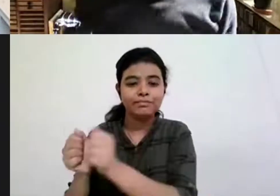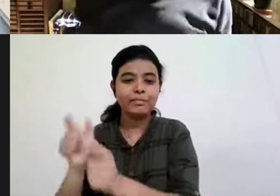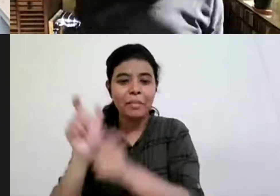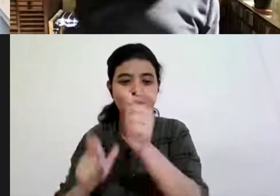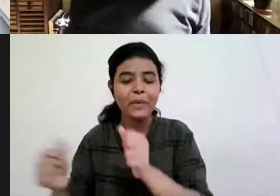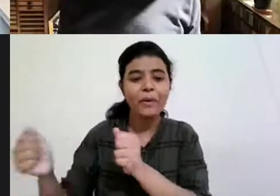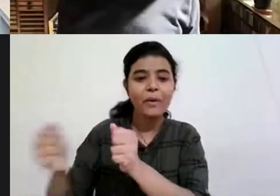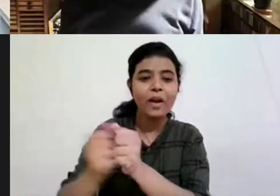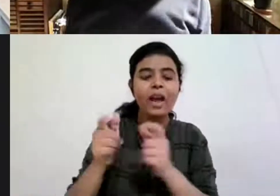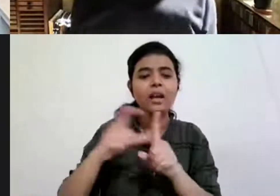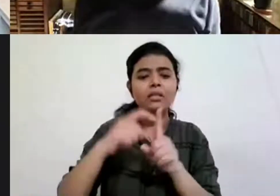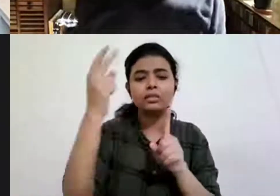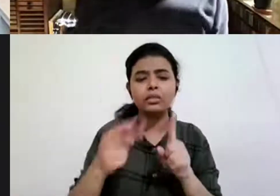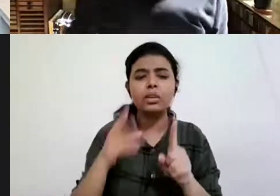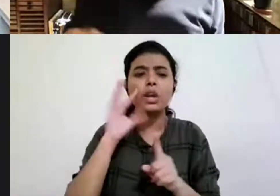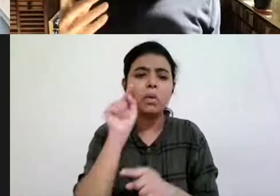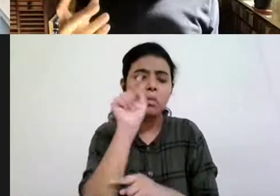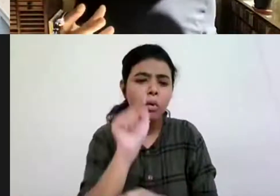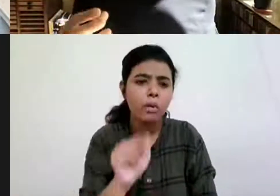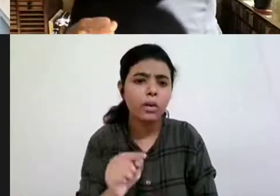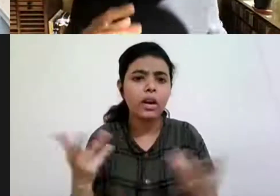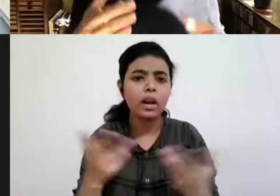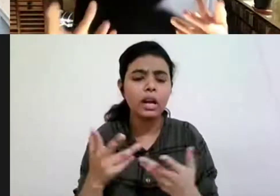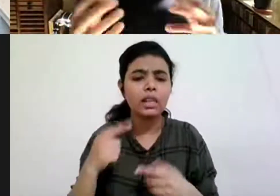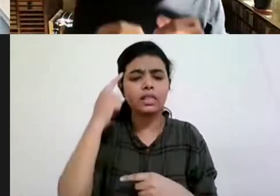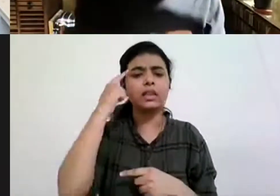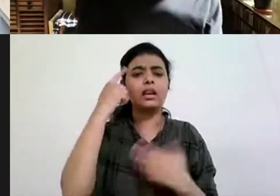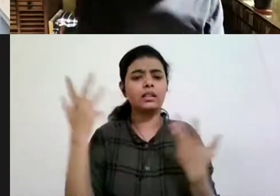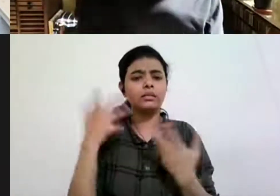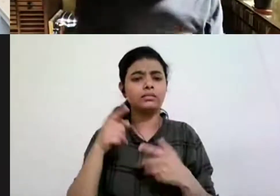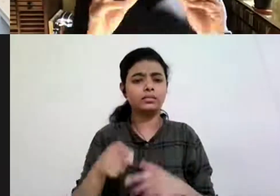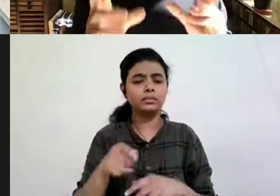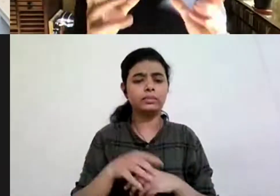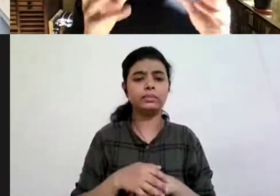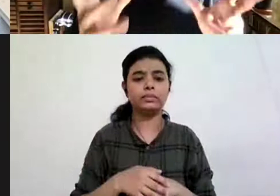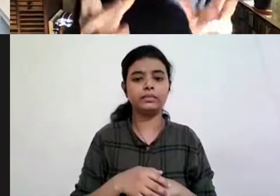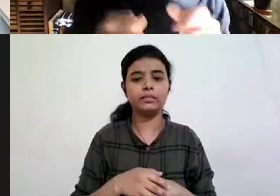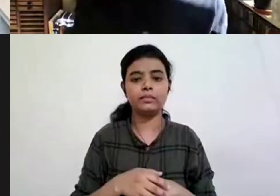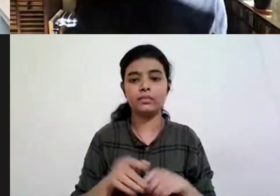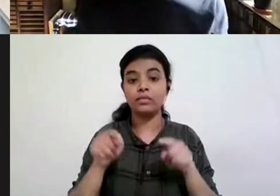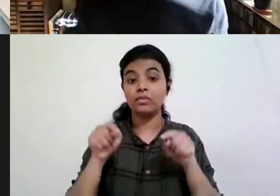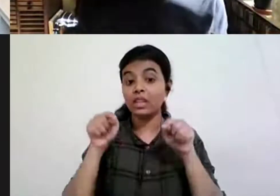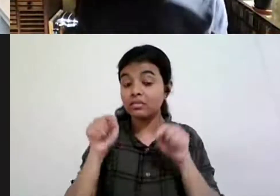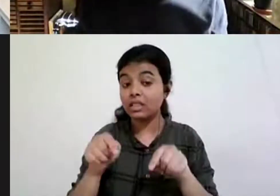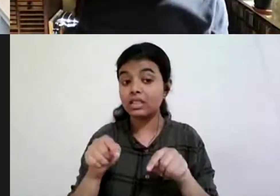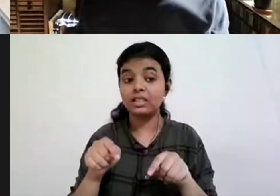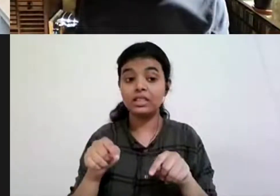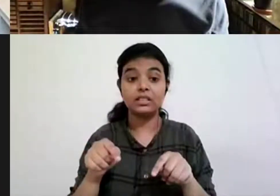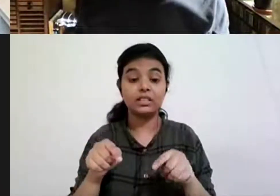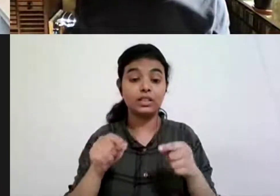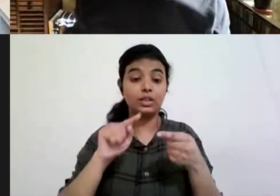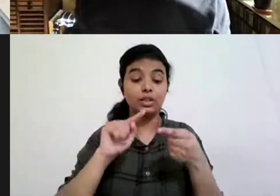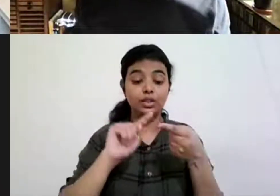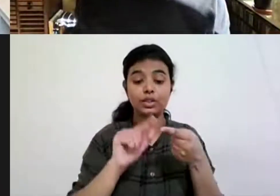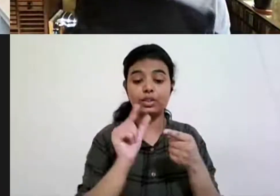design is an important key in order to realize as much as possible of this utopia of